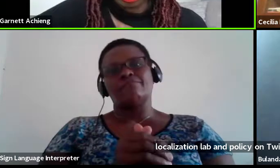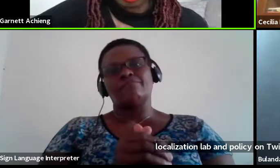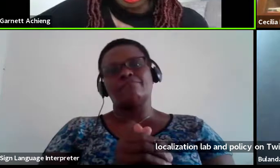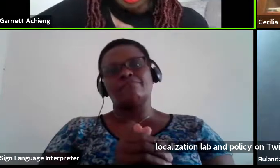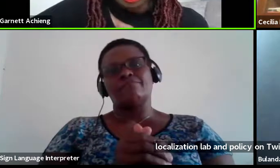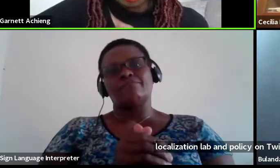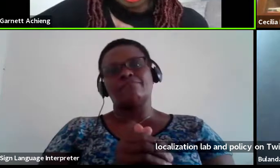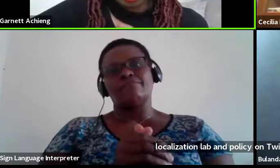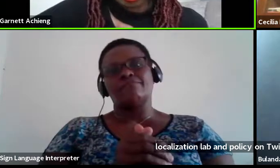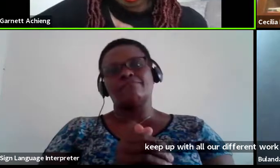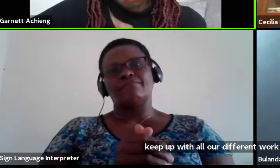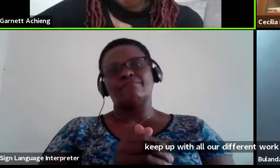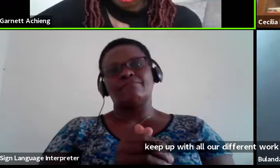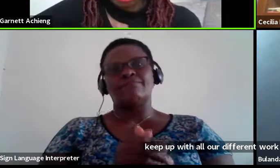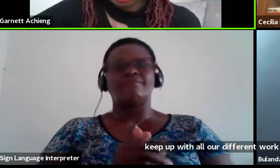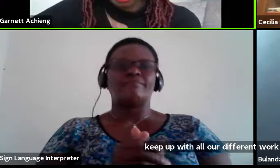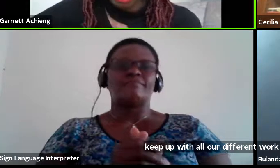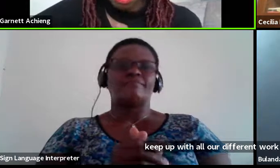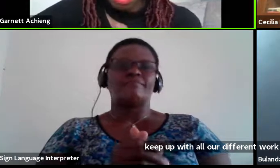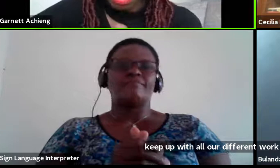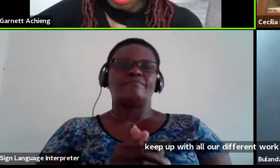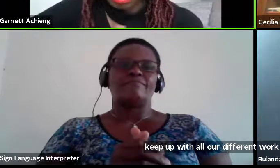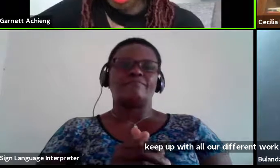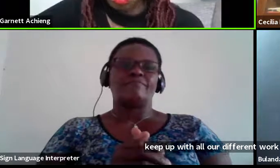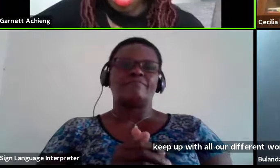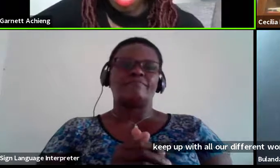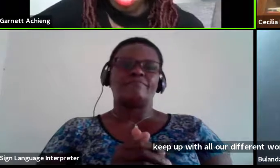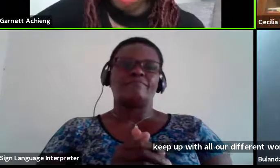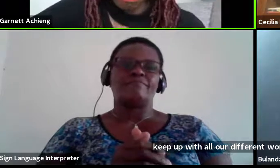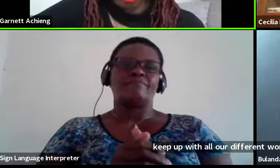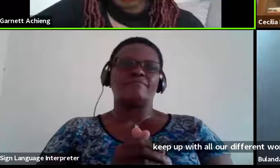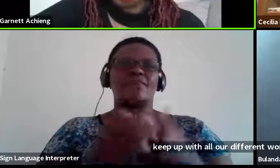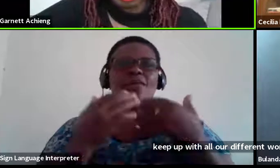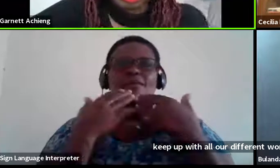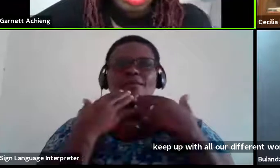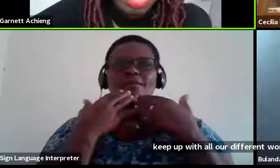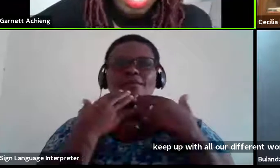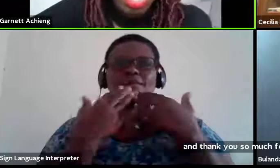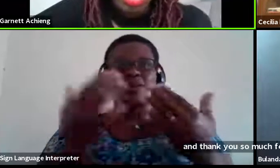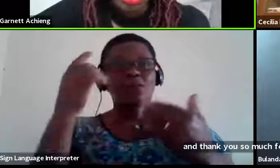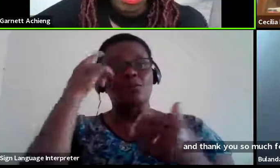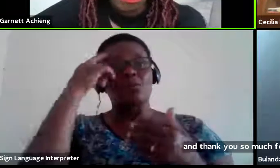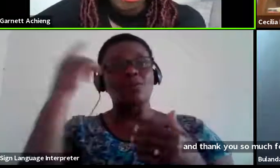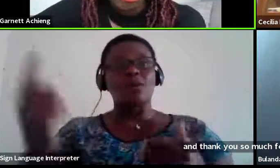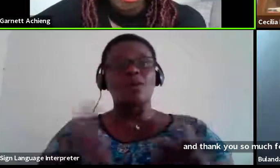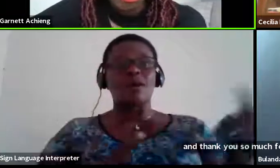security. And thank you so much for attending, and I hope you all have a beautiful day.